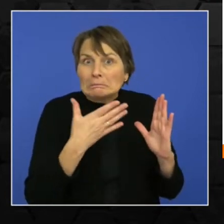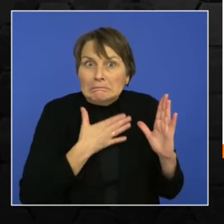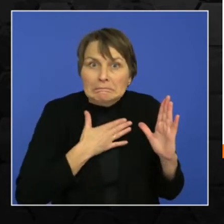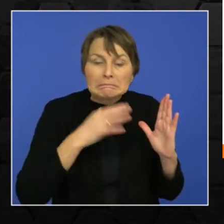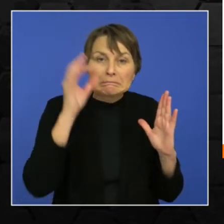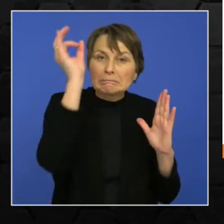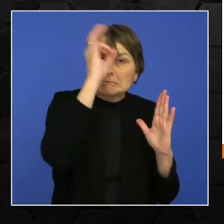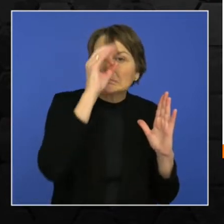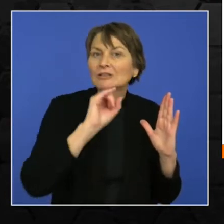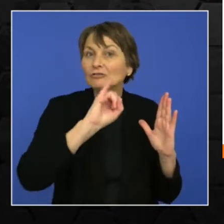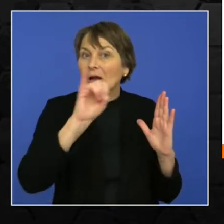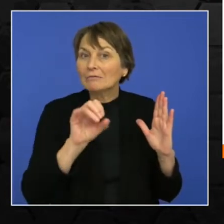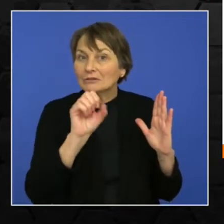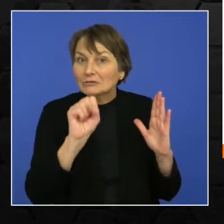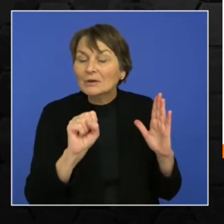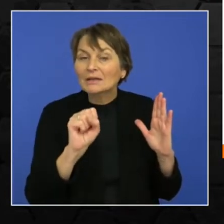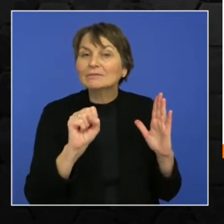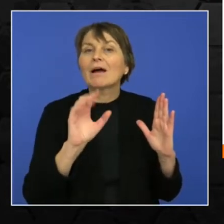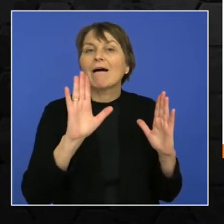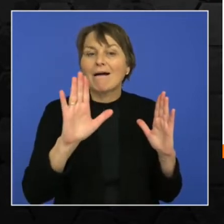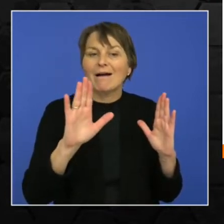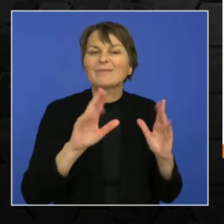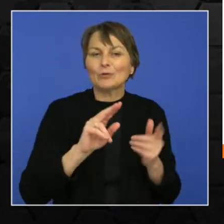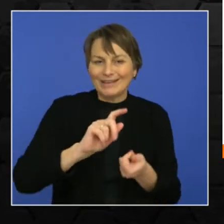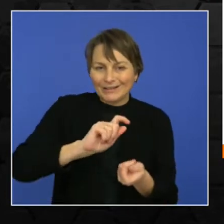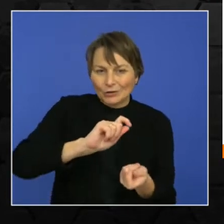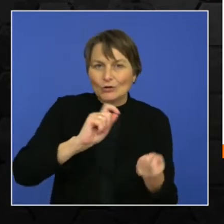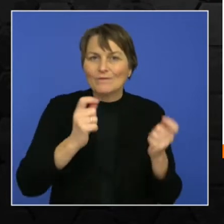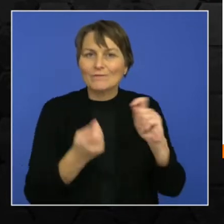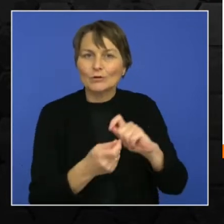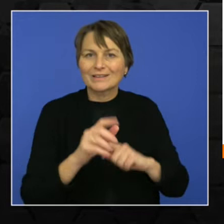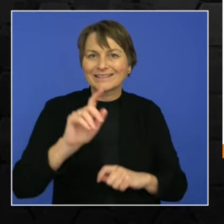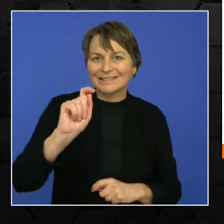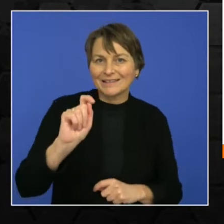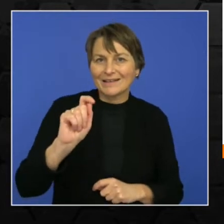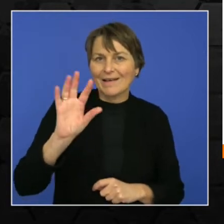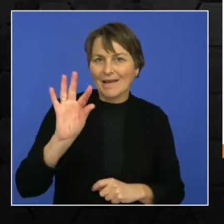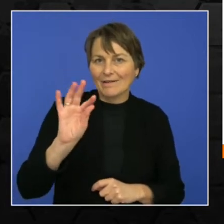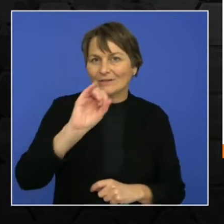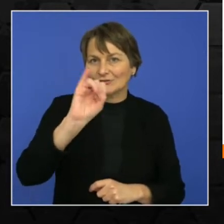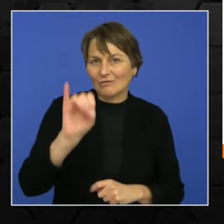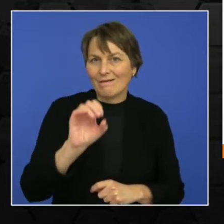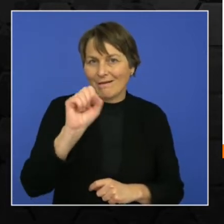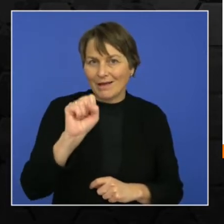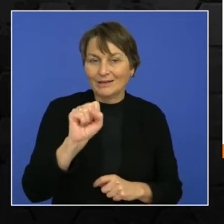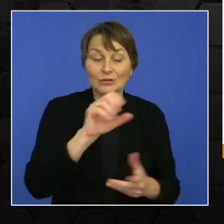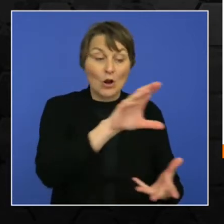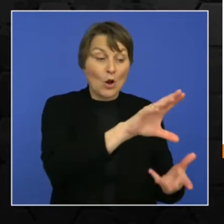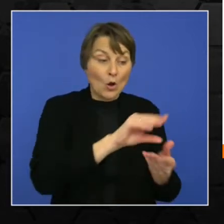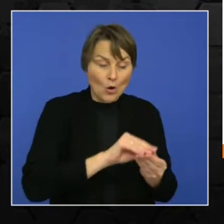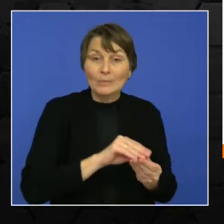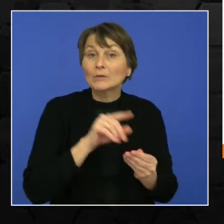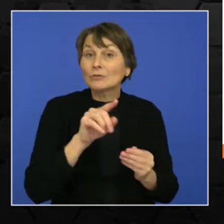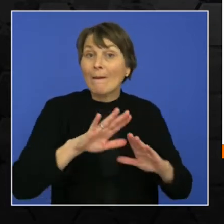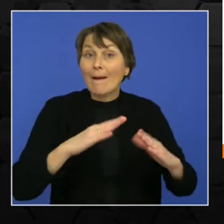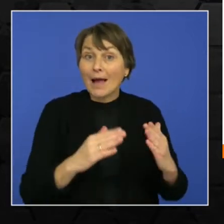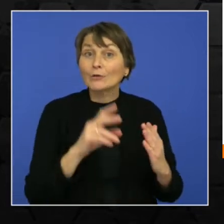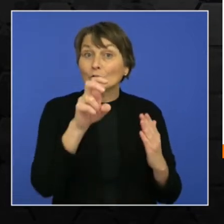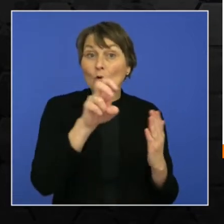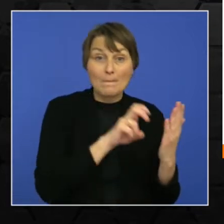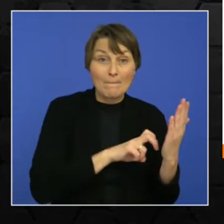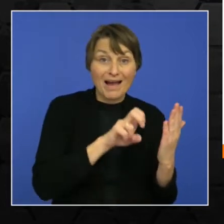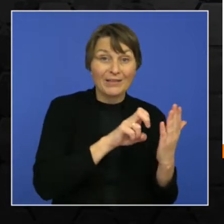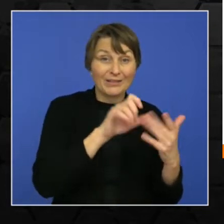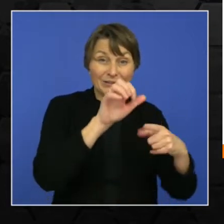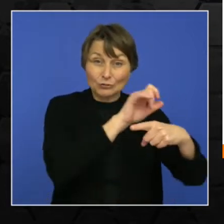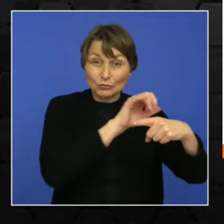use TFJS converter. You need to do anything. You just create a Python script on that particular, maybe if you're creating or